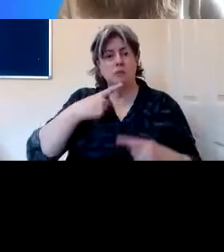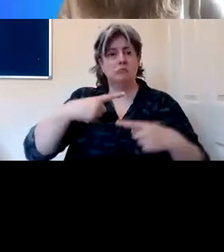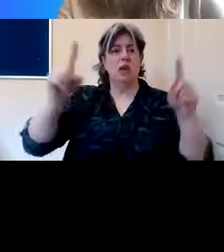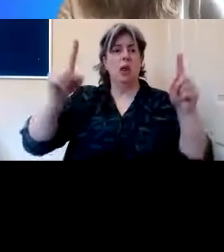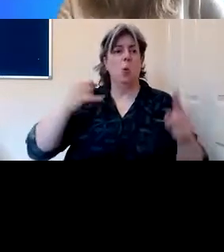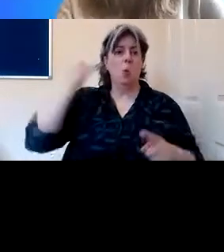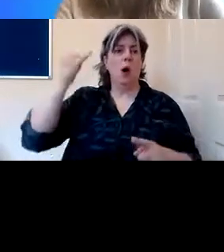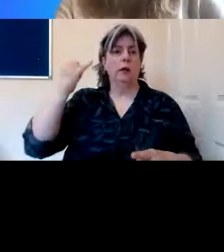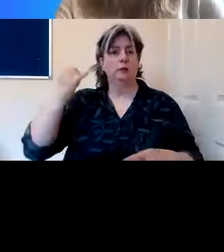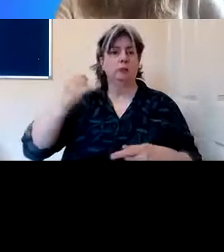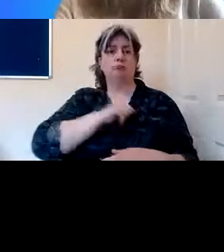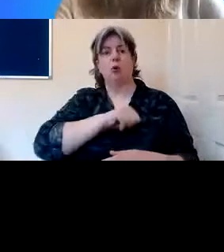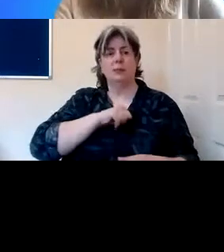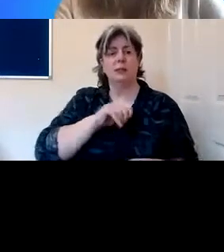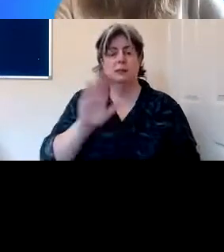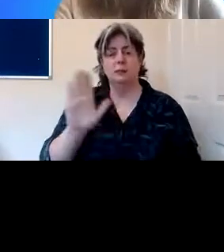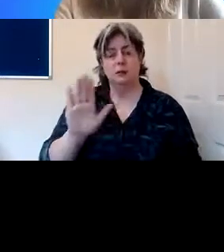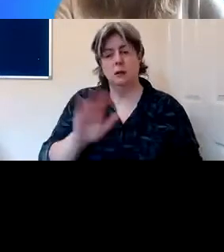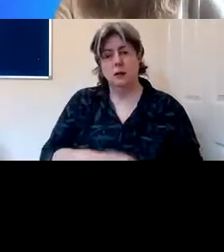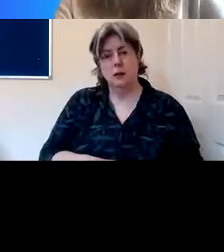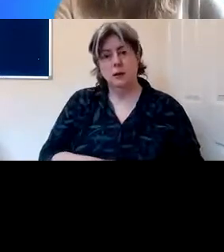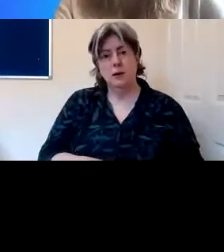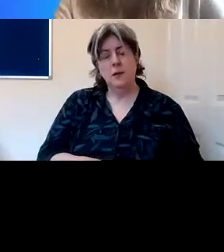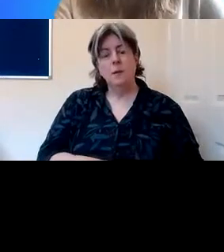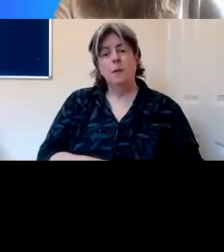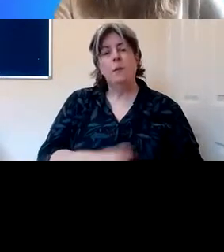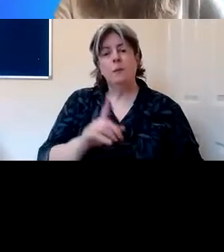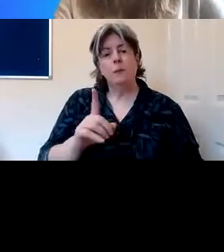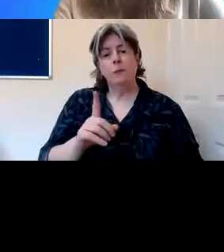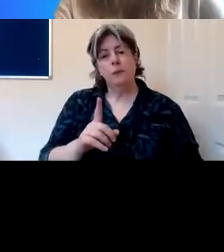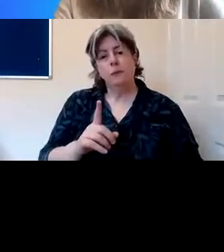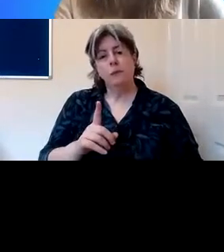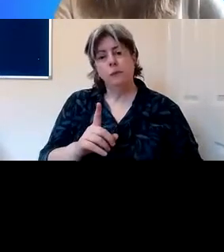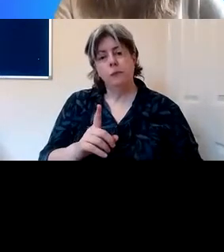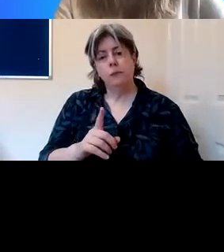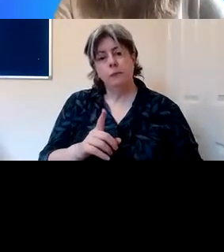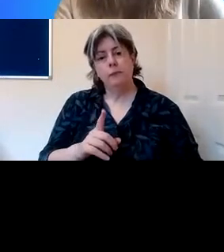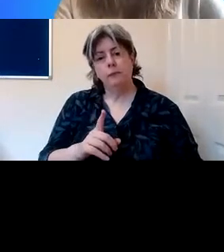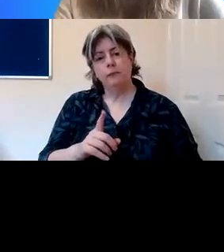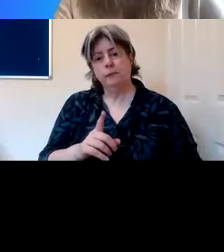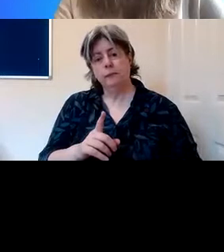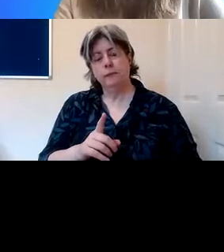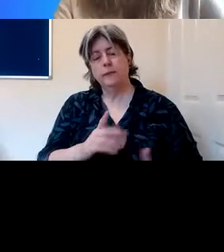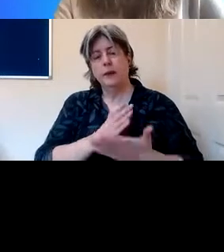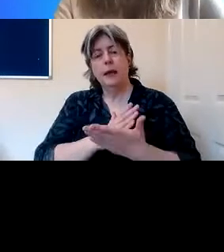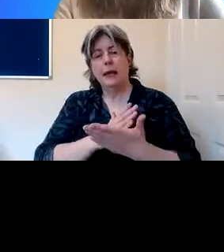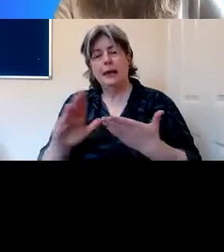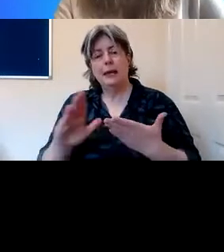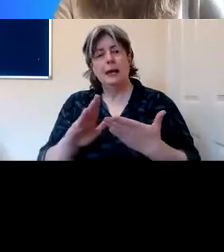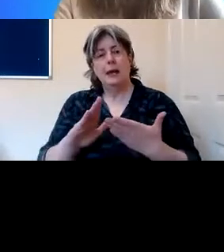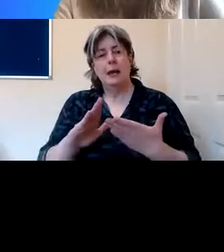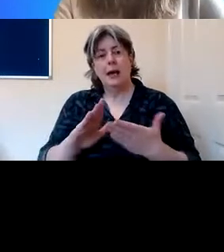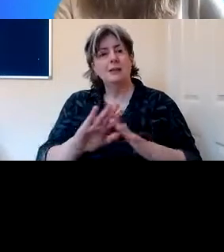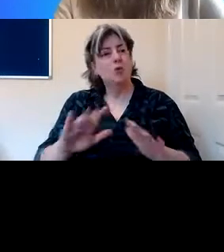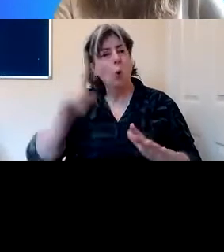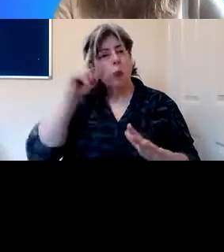that. Yeah, I would say, you know, clearly, I don't think head teachers do the job for the money. I think they do it